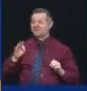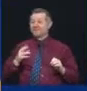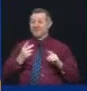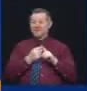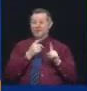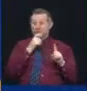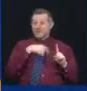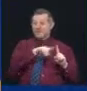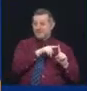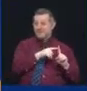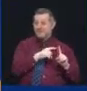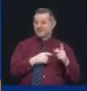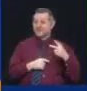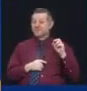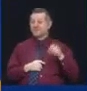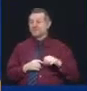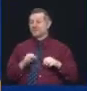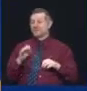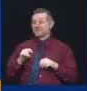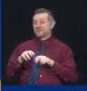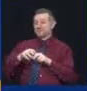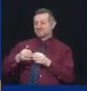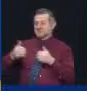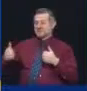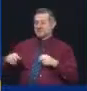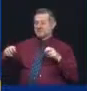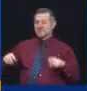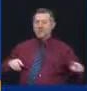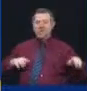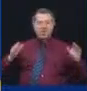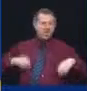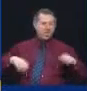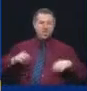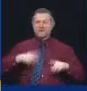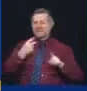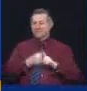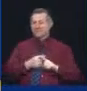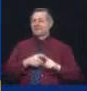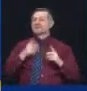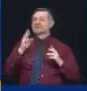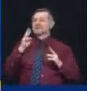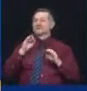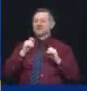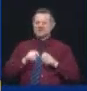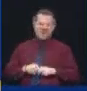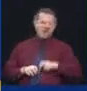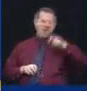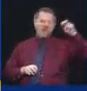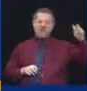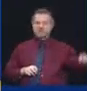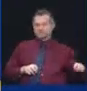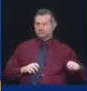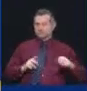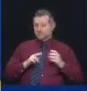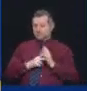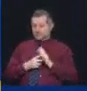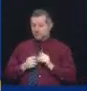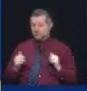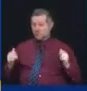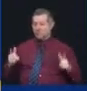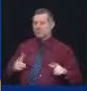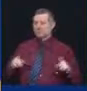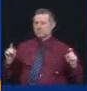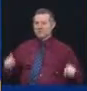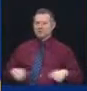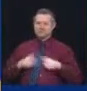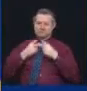you're unvaccinated, we have 6 feet between people. But everyone wears a mask, even